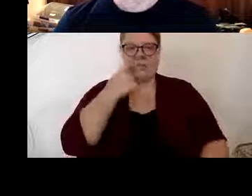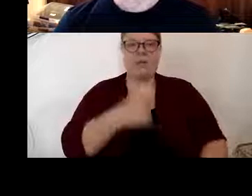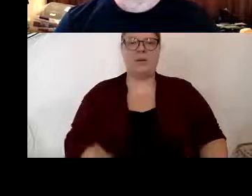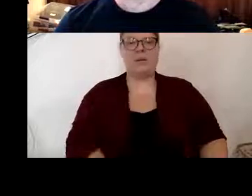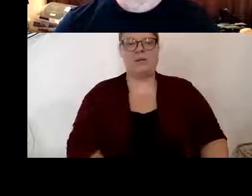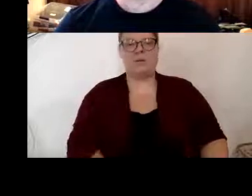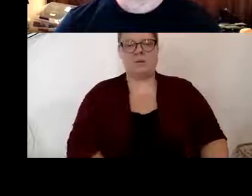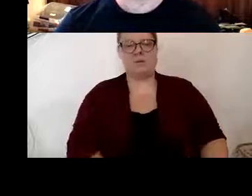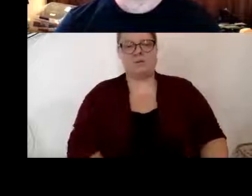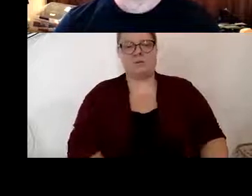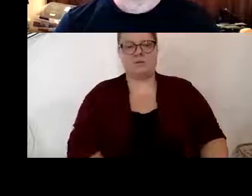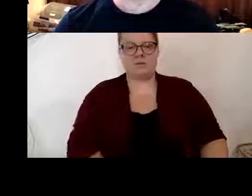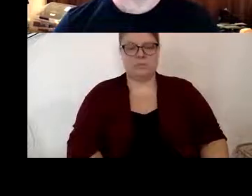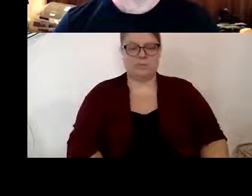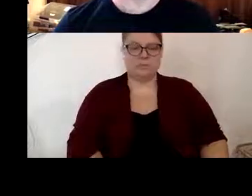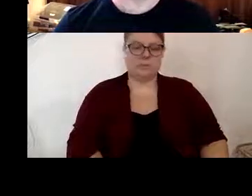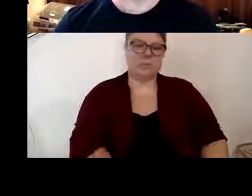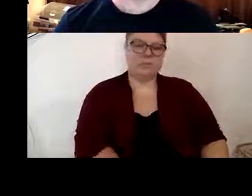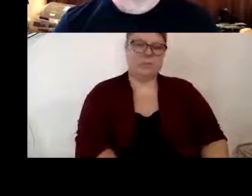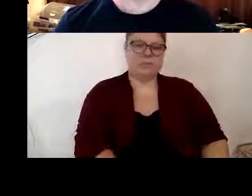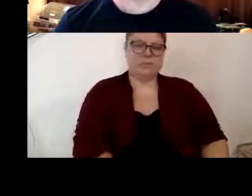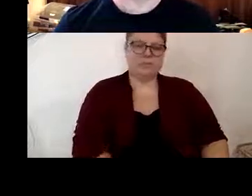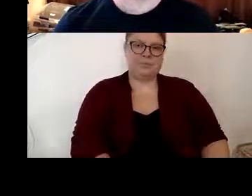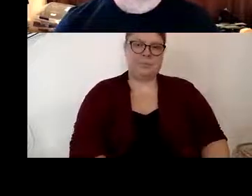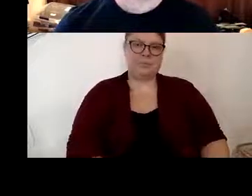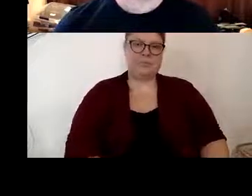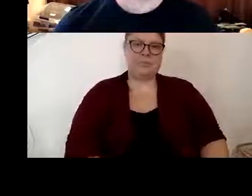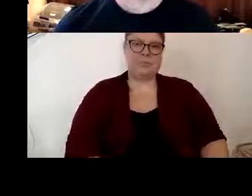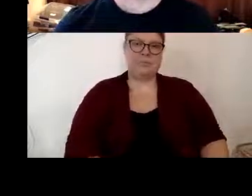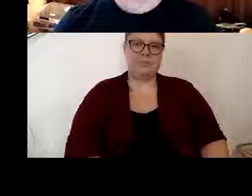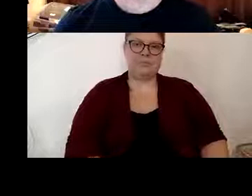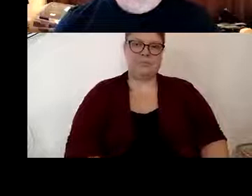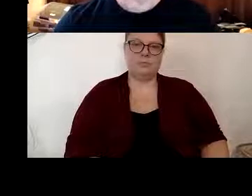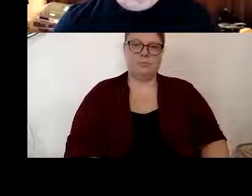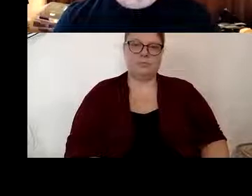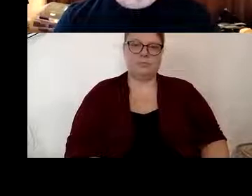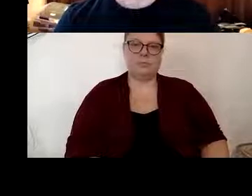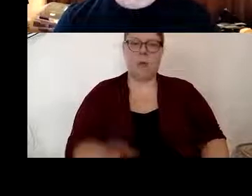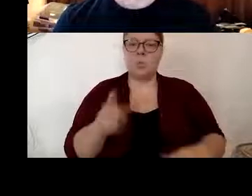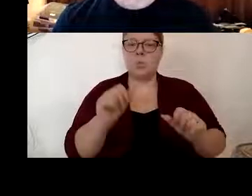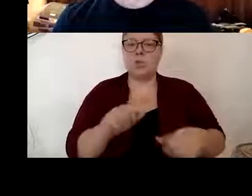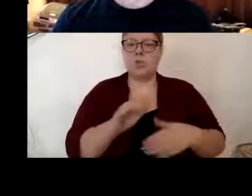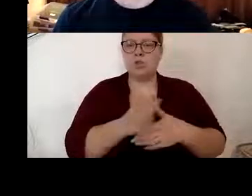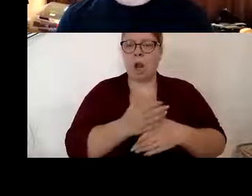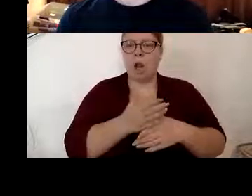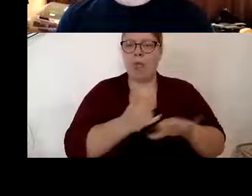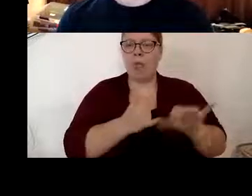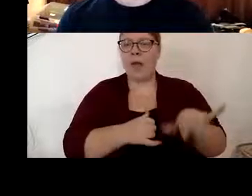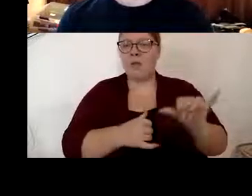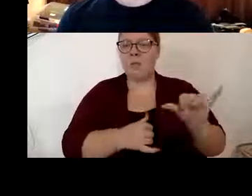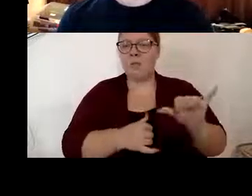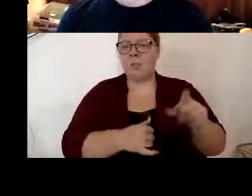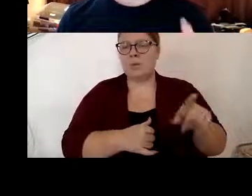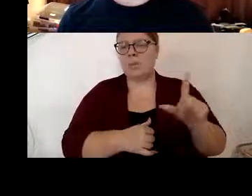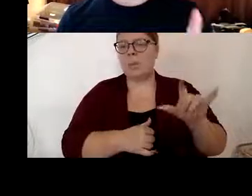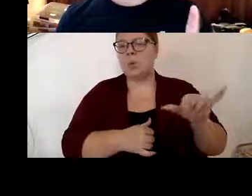Here is this presentation. This is what, and you're welcome to share this. That right there is the YouTube